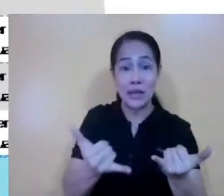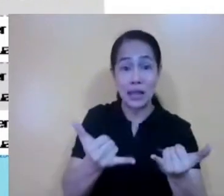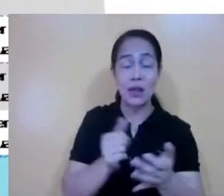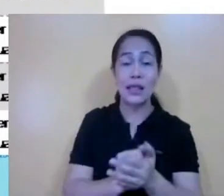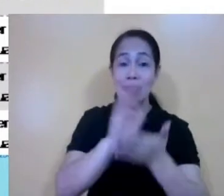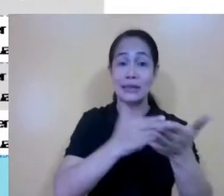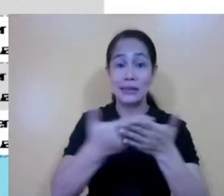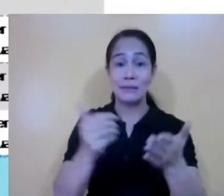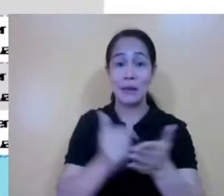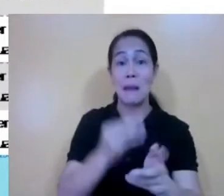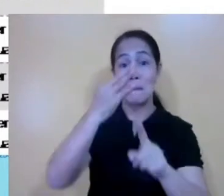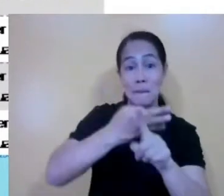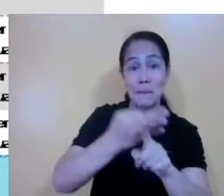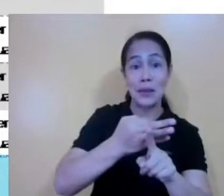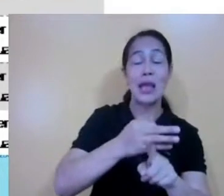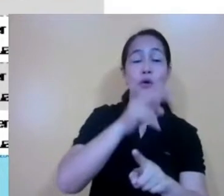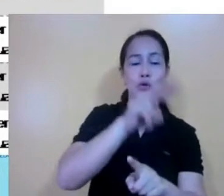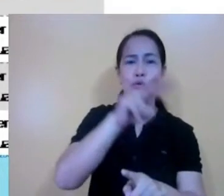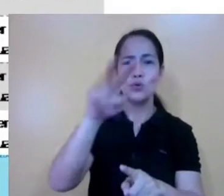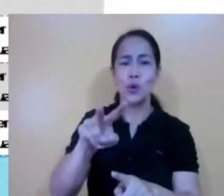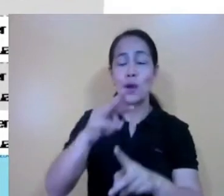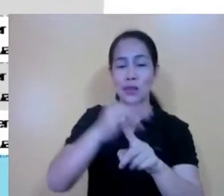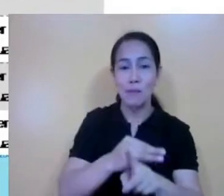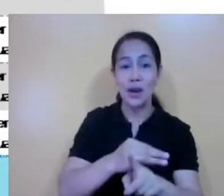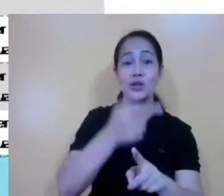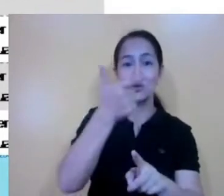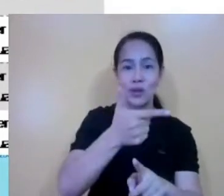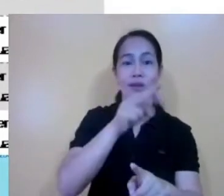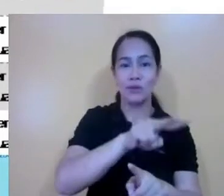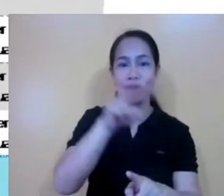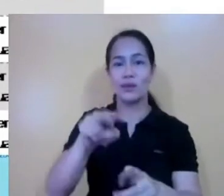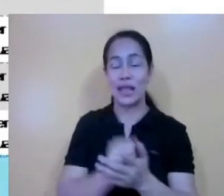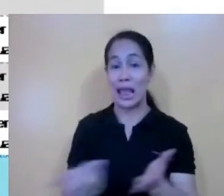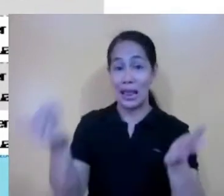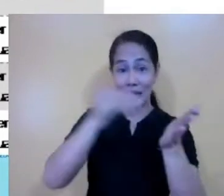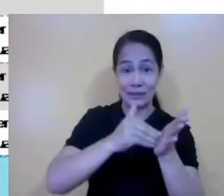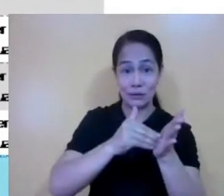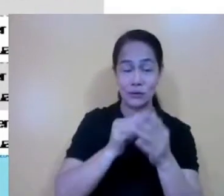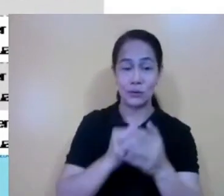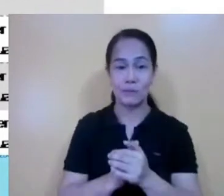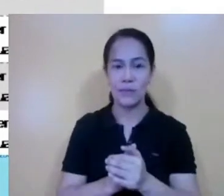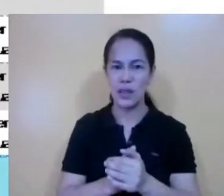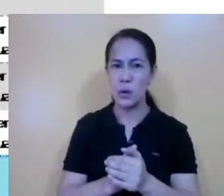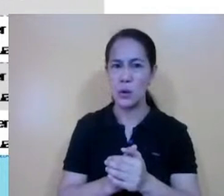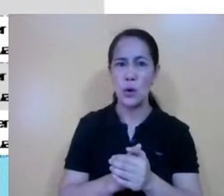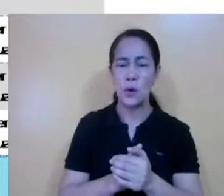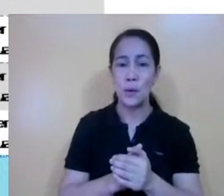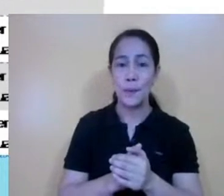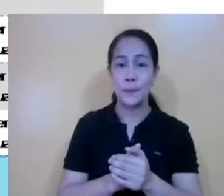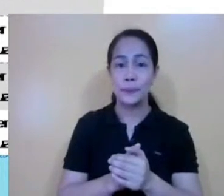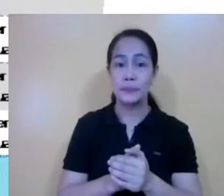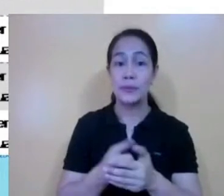Feb 2022 to March 2022. Again, to allow for